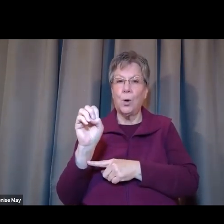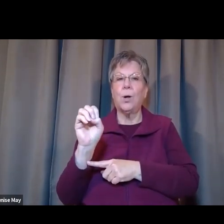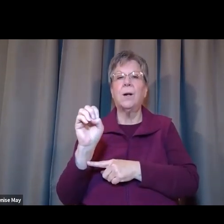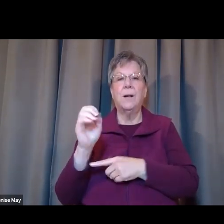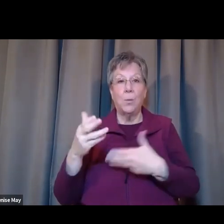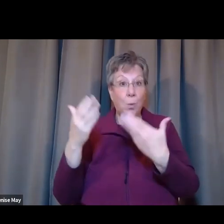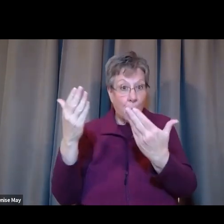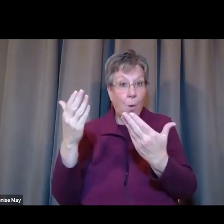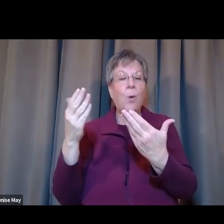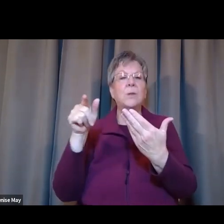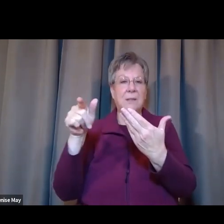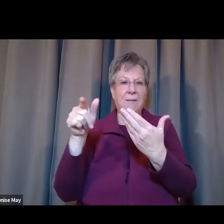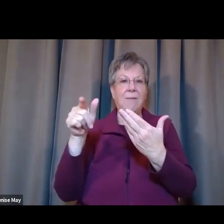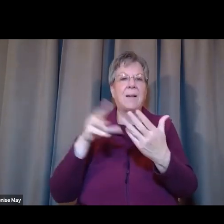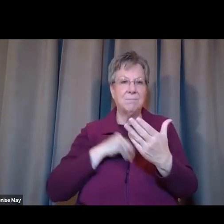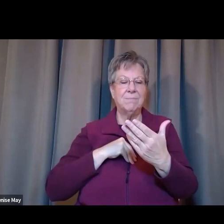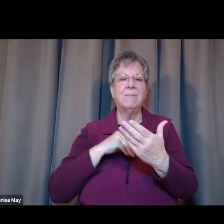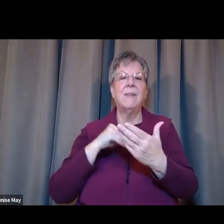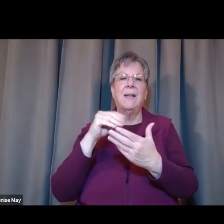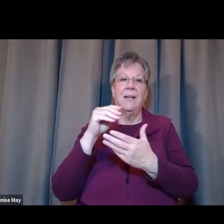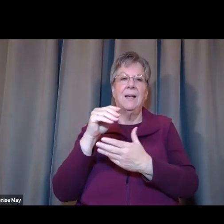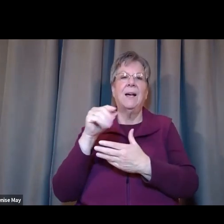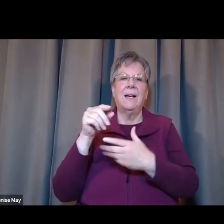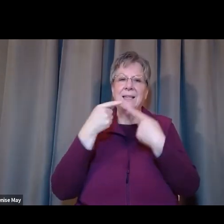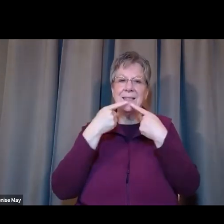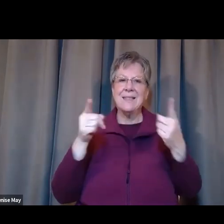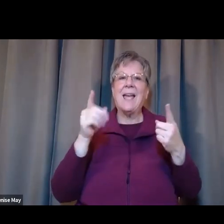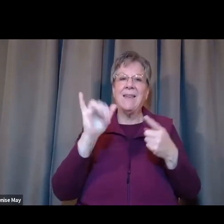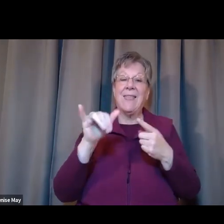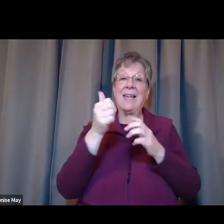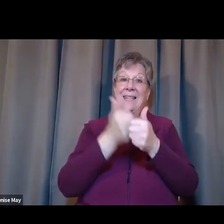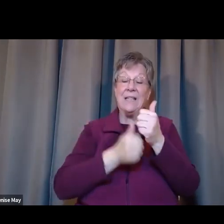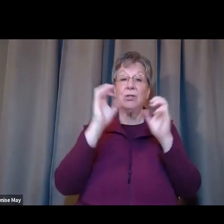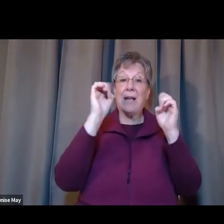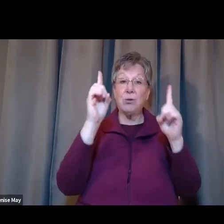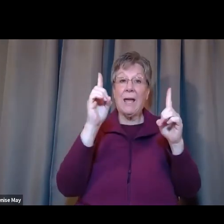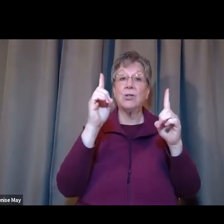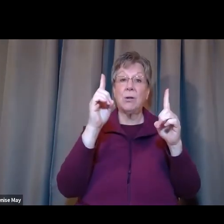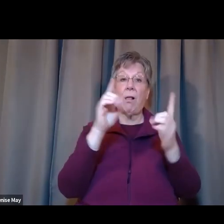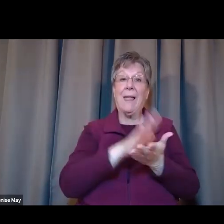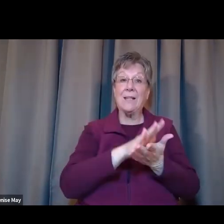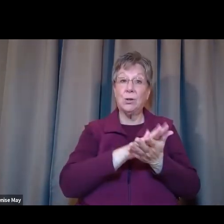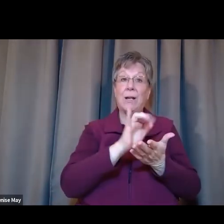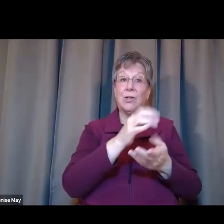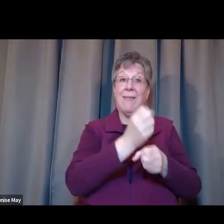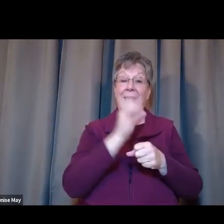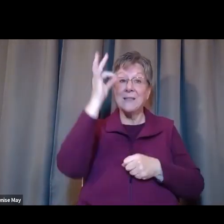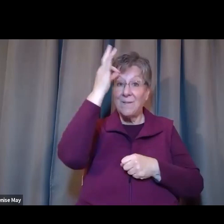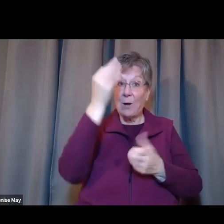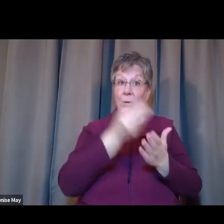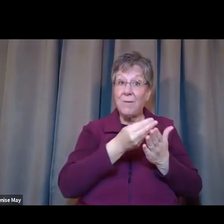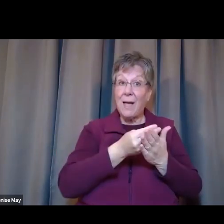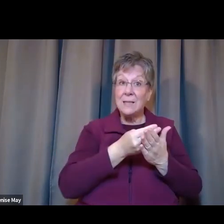rider to Section 106 of Title 36, declaring that each educational institution that receives federal funds for a